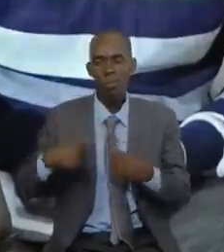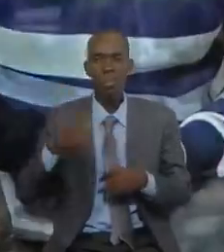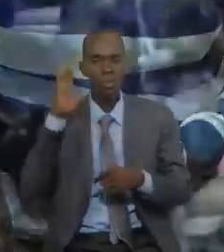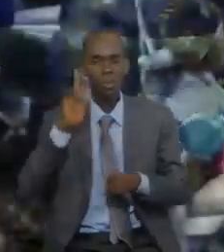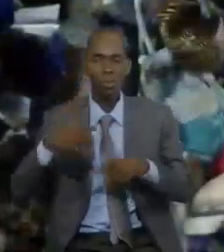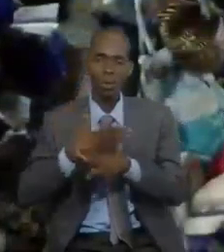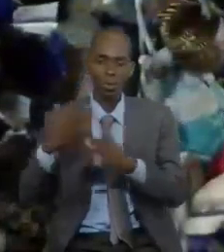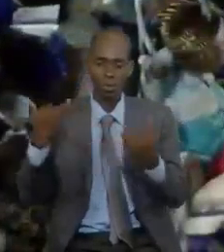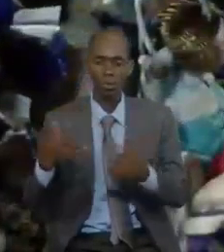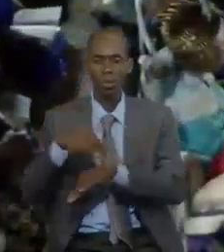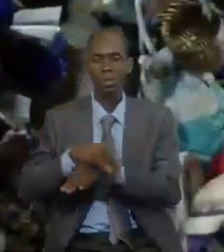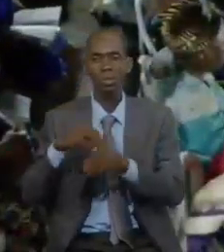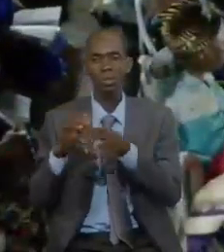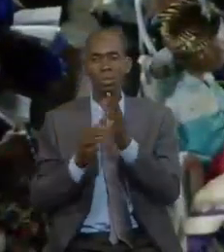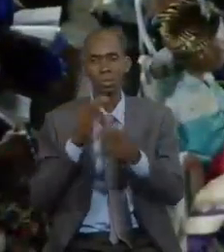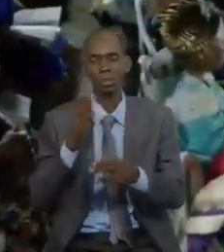tonight.